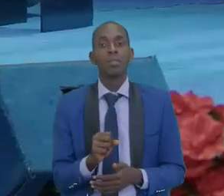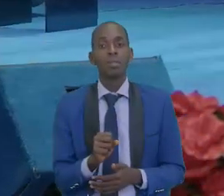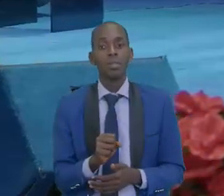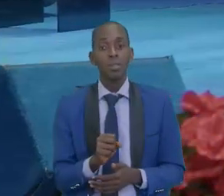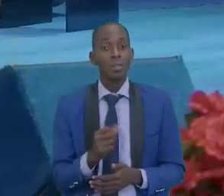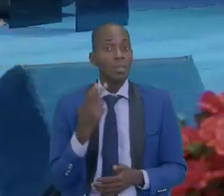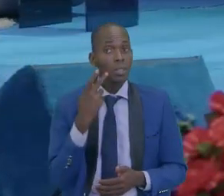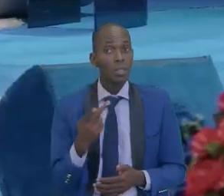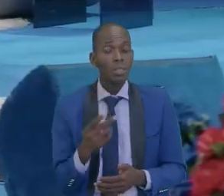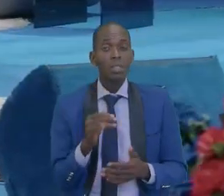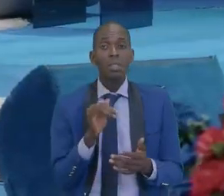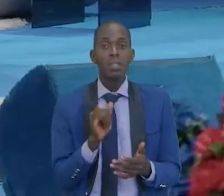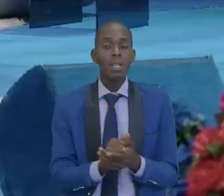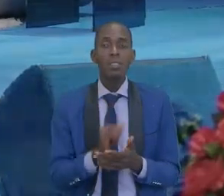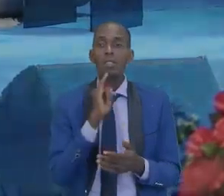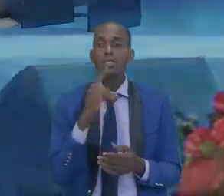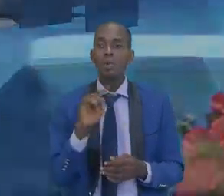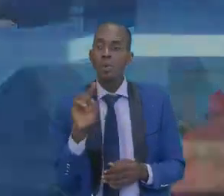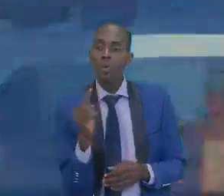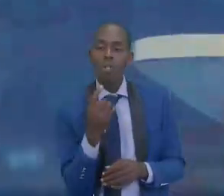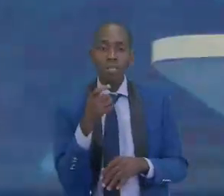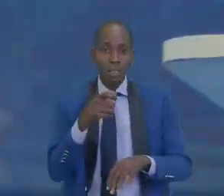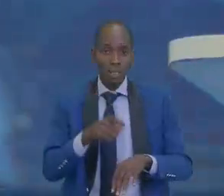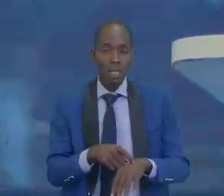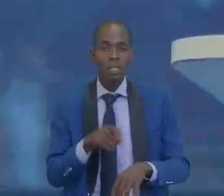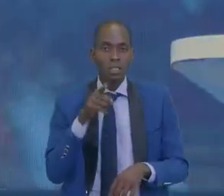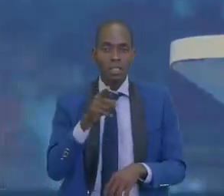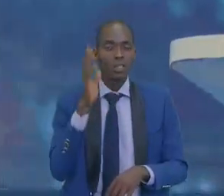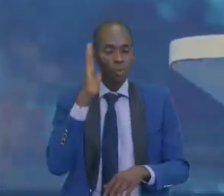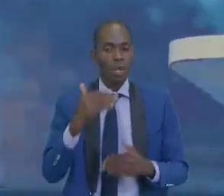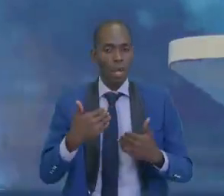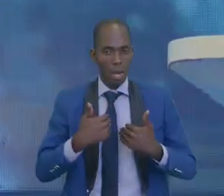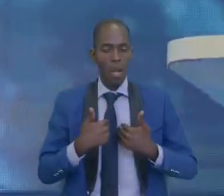the time you'll have the joy and the gladness.